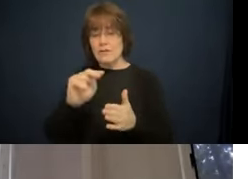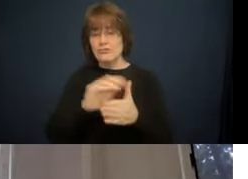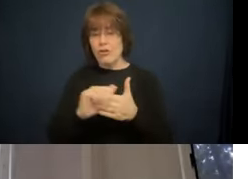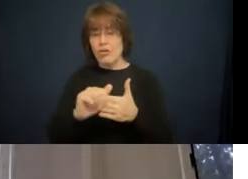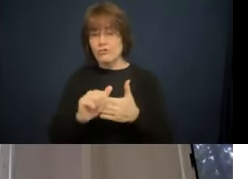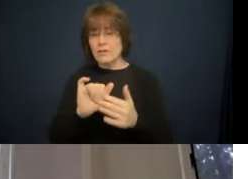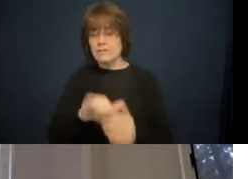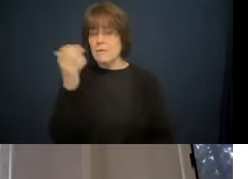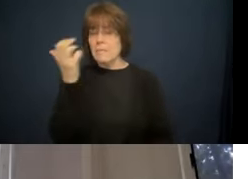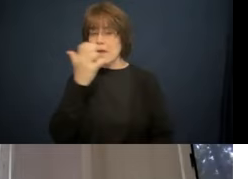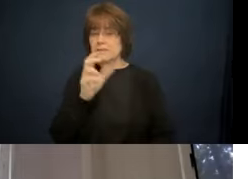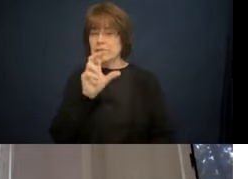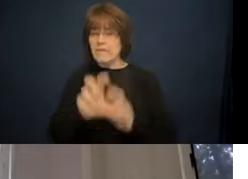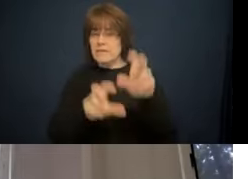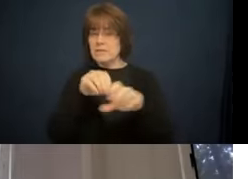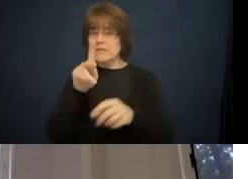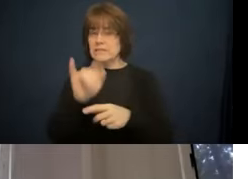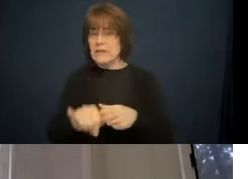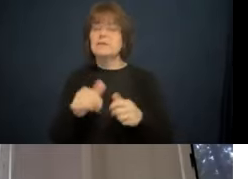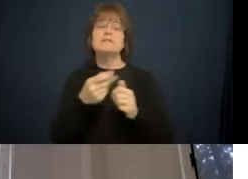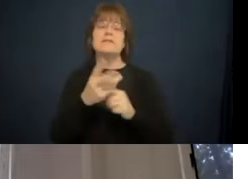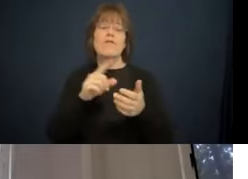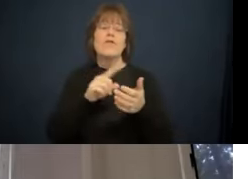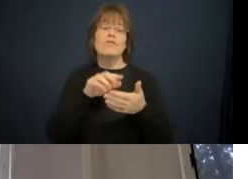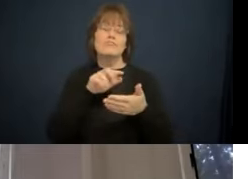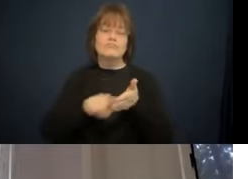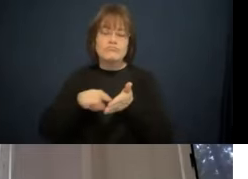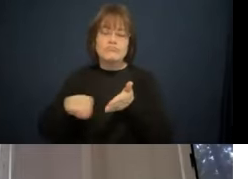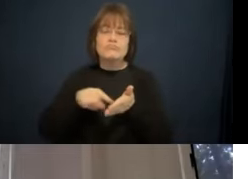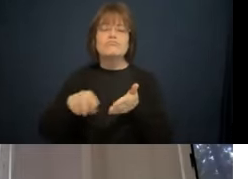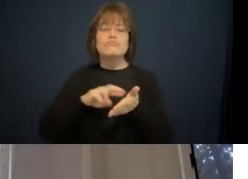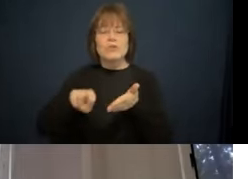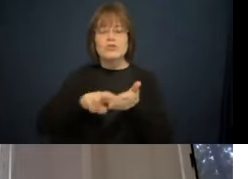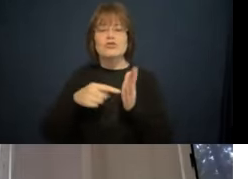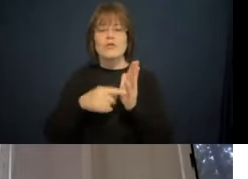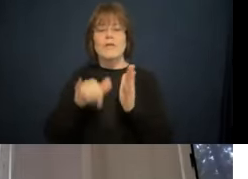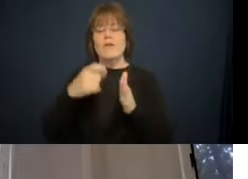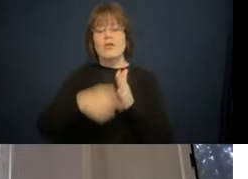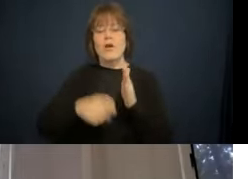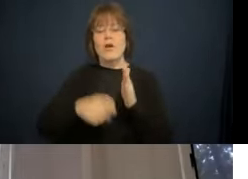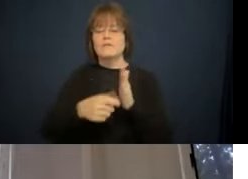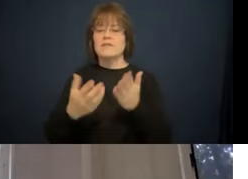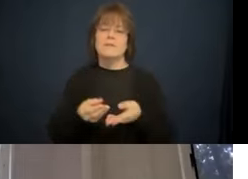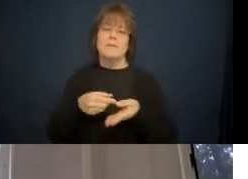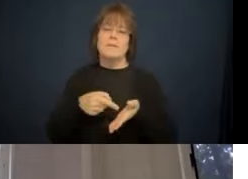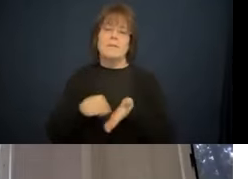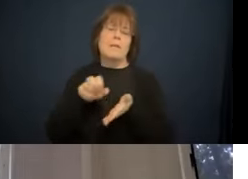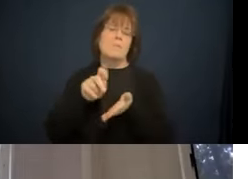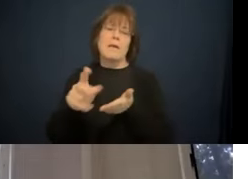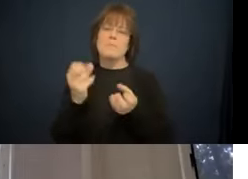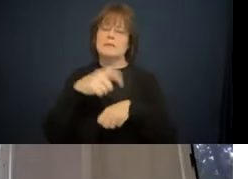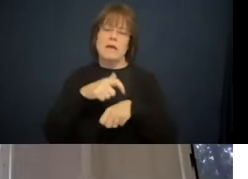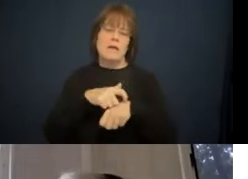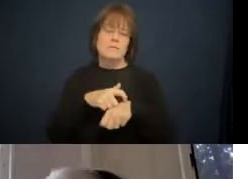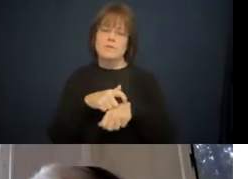an amazing investment in Kentucky. And there have been a number of studies showing that the costs of that have been repaid many times over in terms of